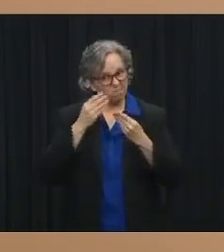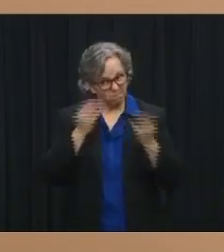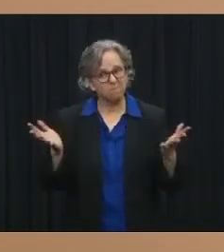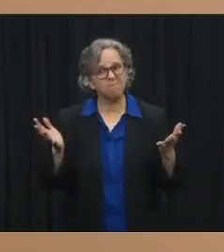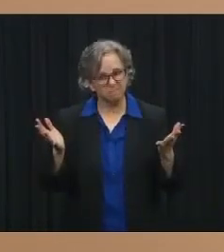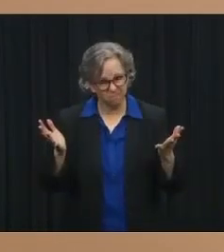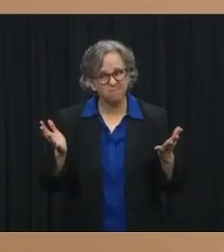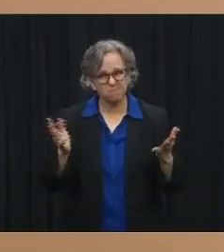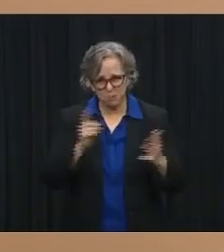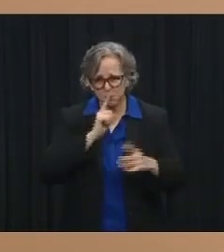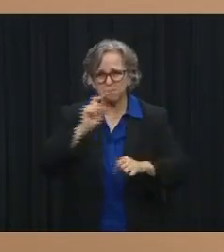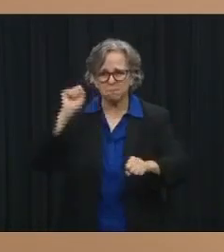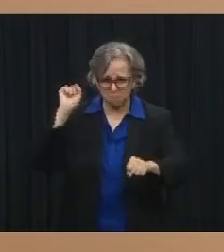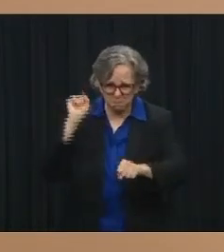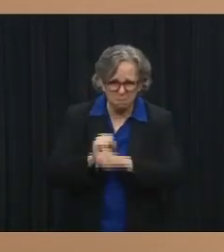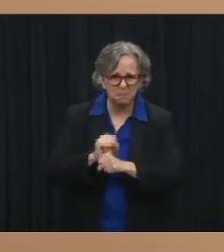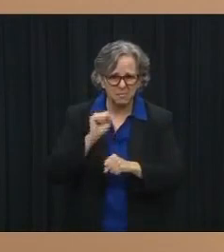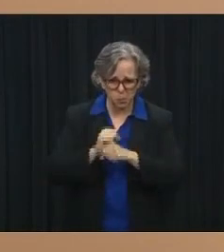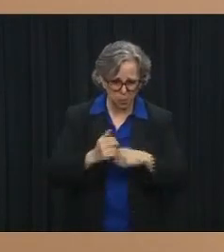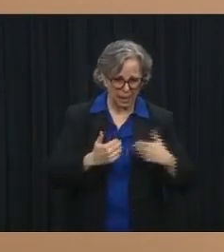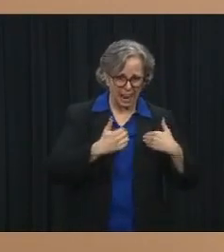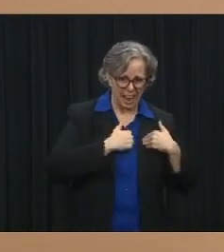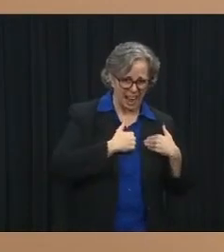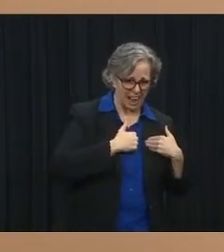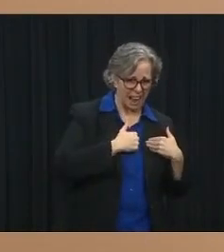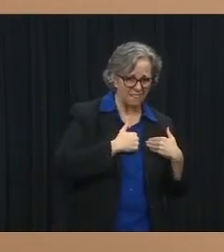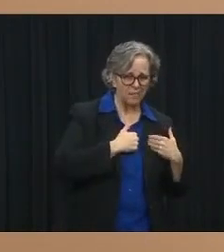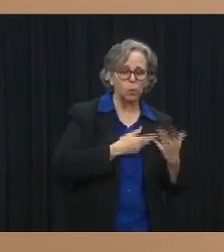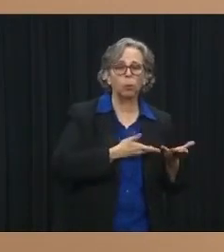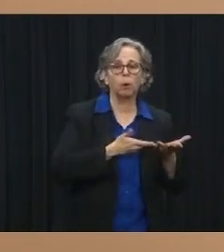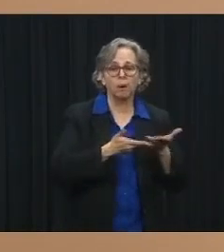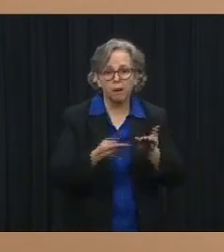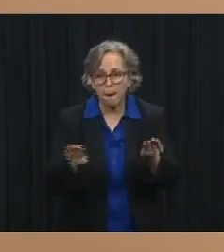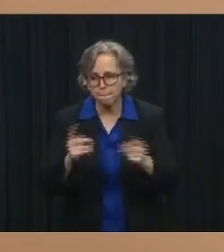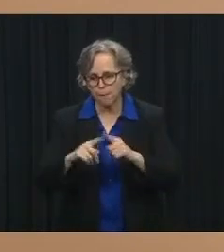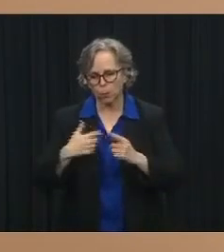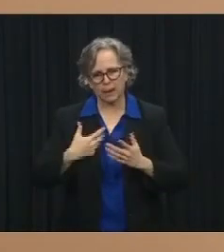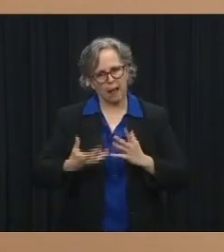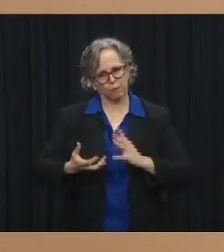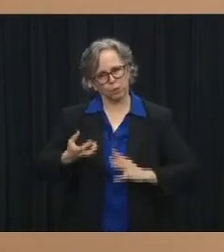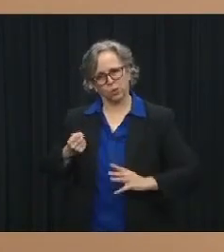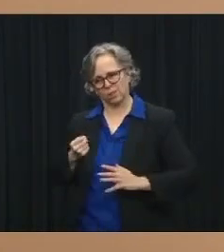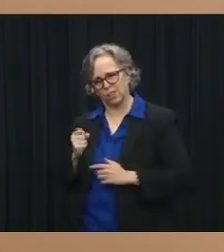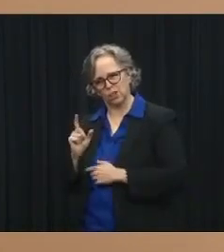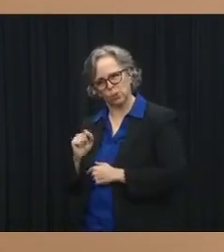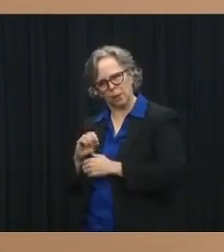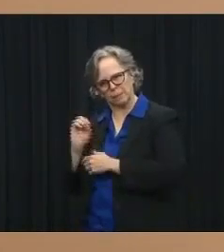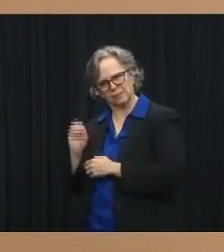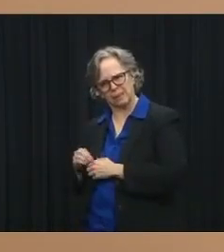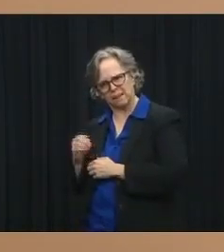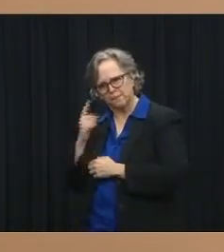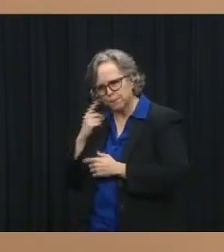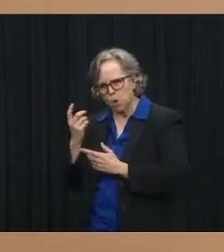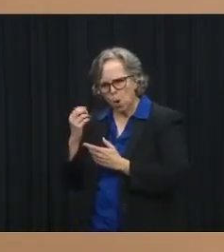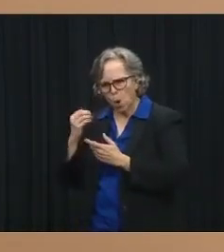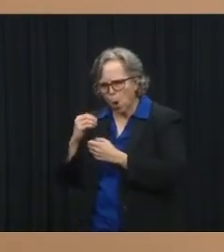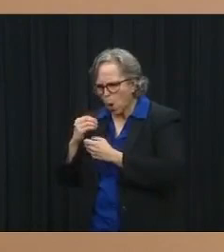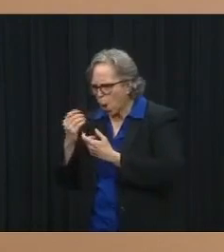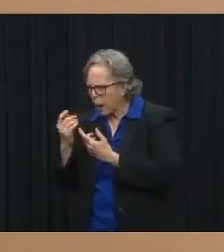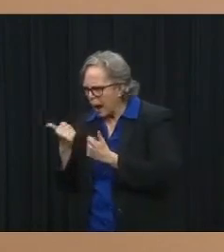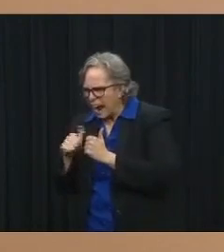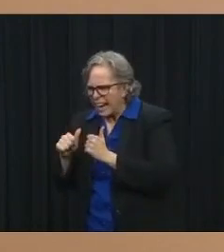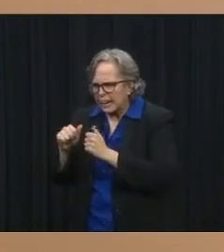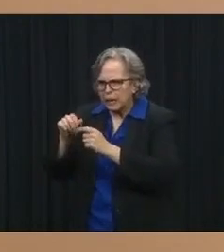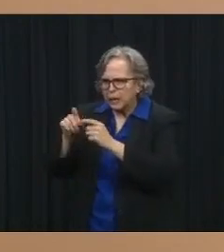small amount. We're holding back for some of the clusters and really acute situations. The game of all of